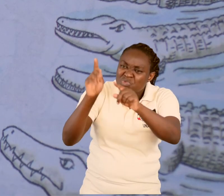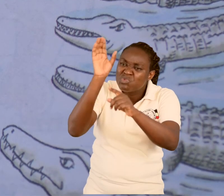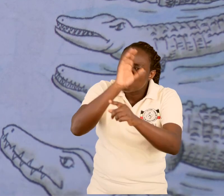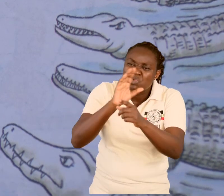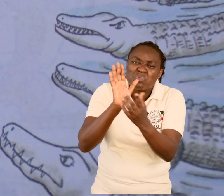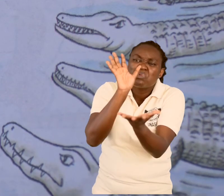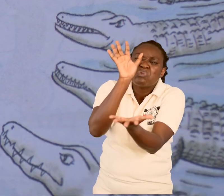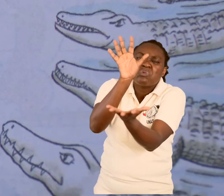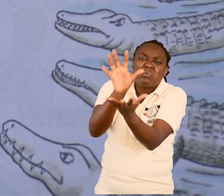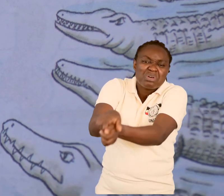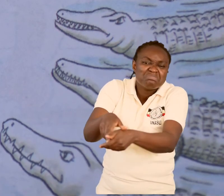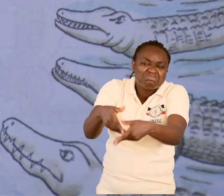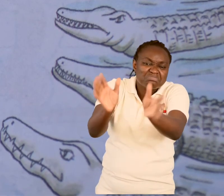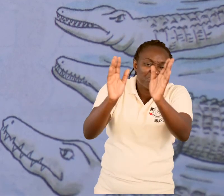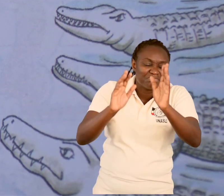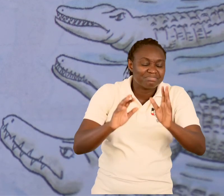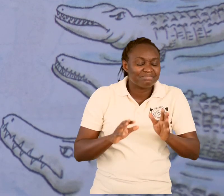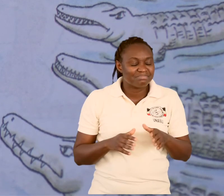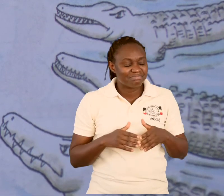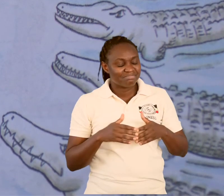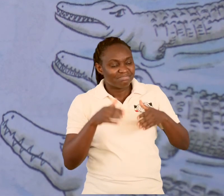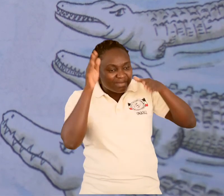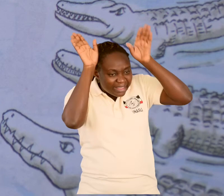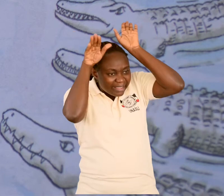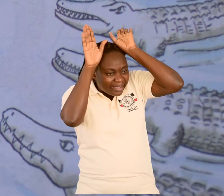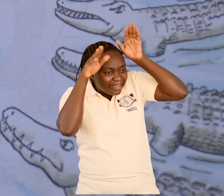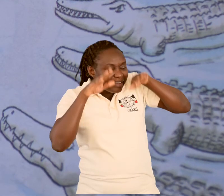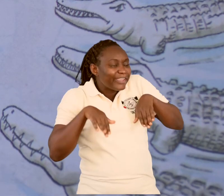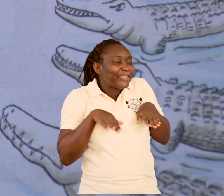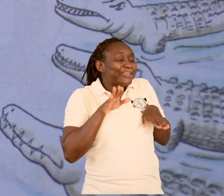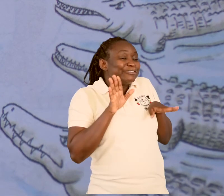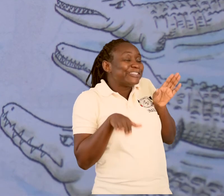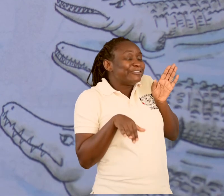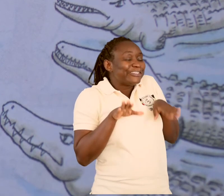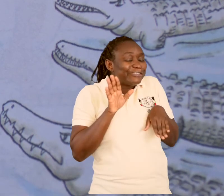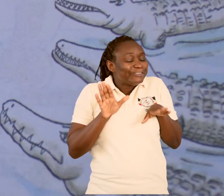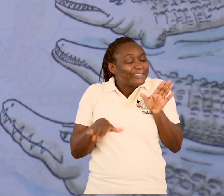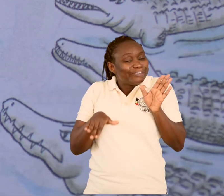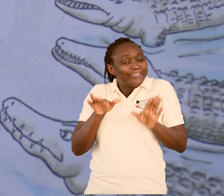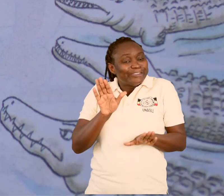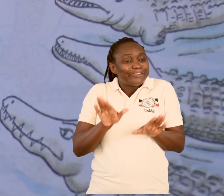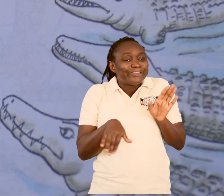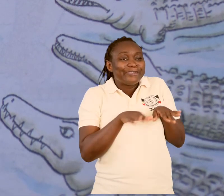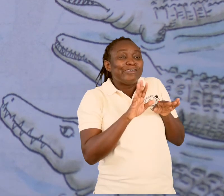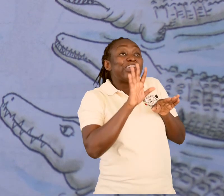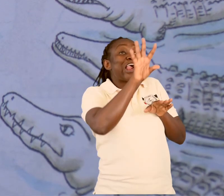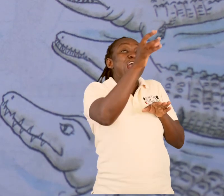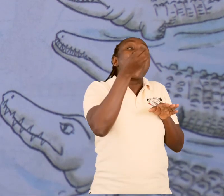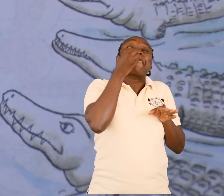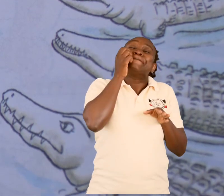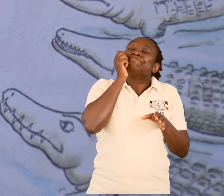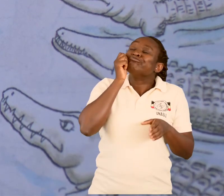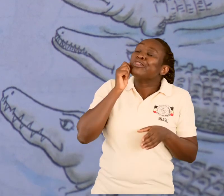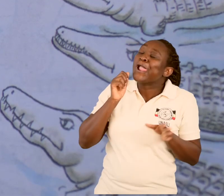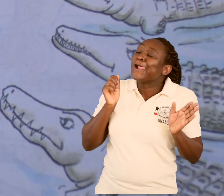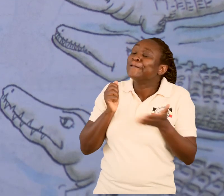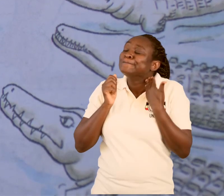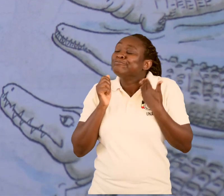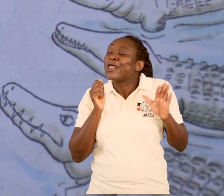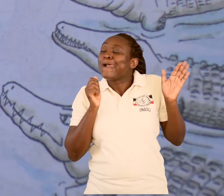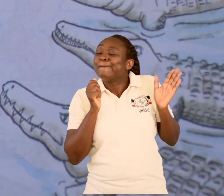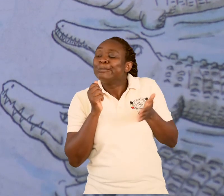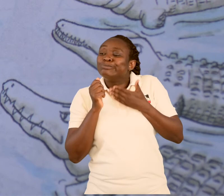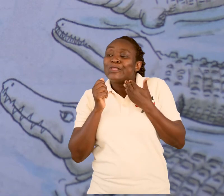And Hare went off to eat the fruits and groundnuts while singing his favorite